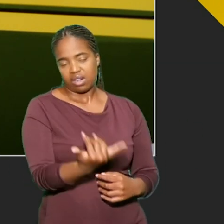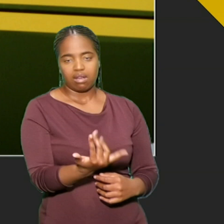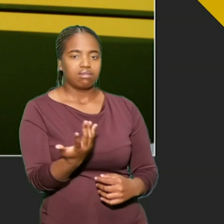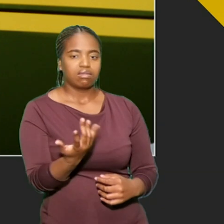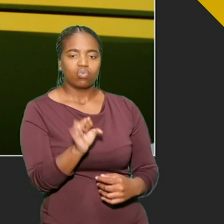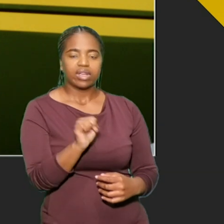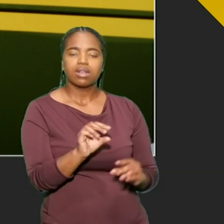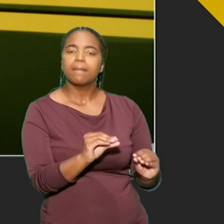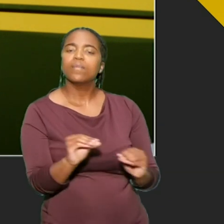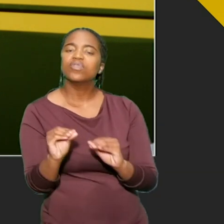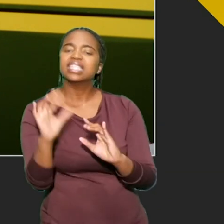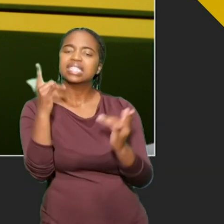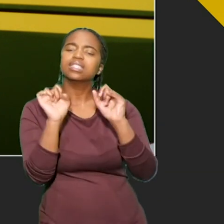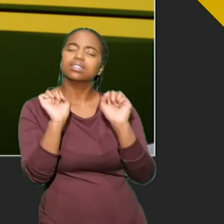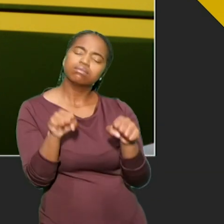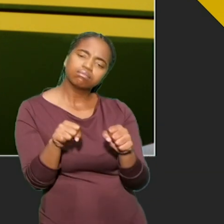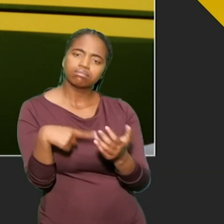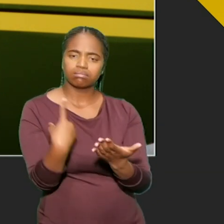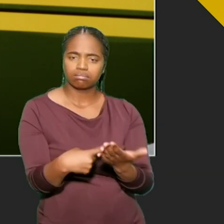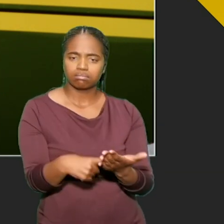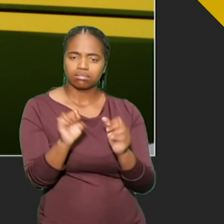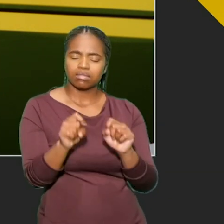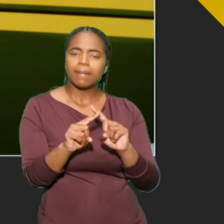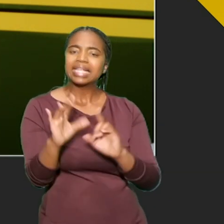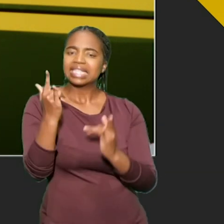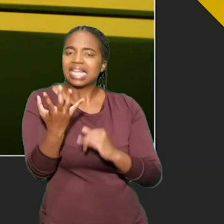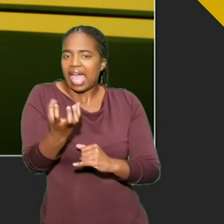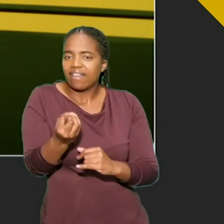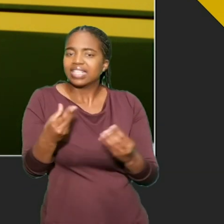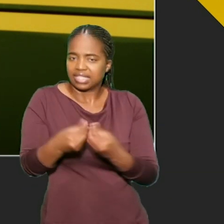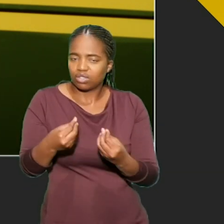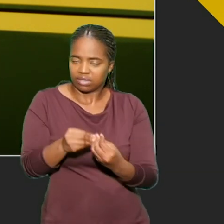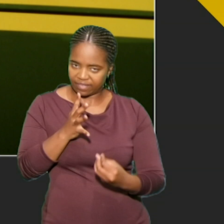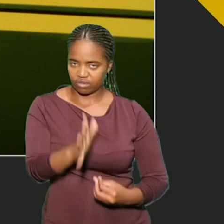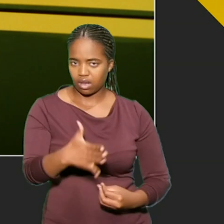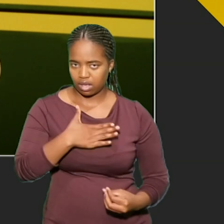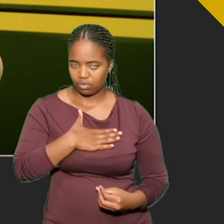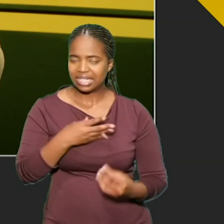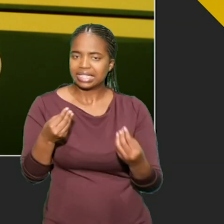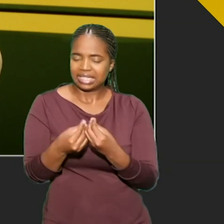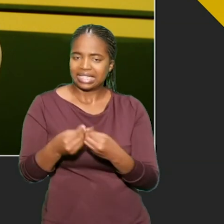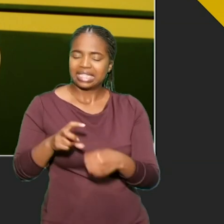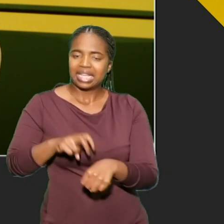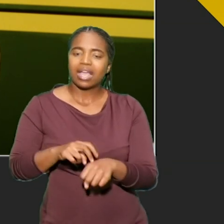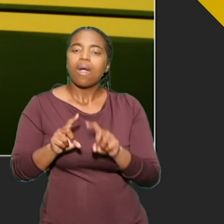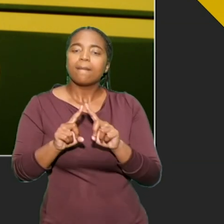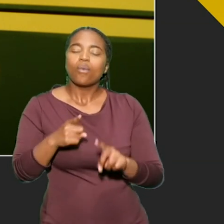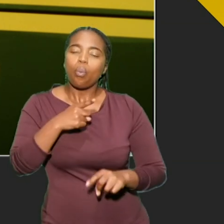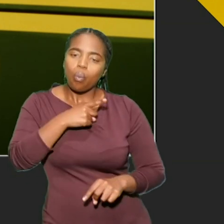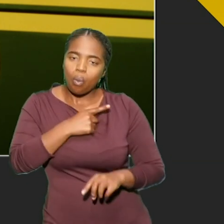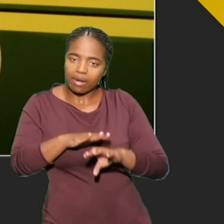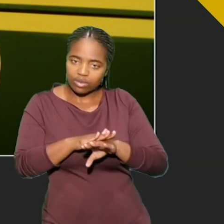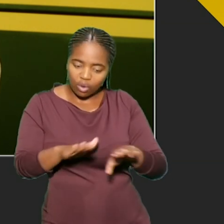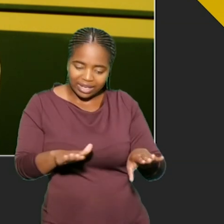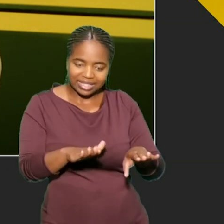us to move to cities, right? In conversation, the cities have what we want, centralizing it. But kungani abantu in the rural